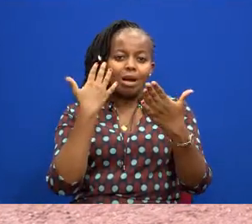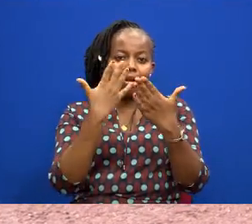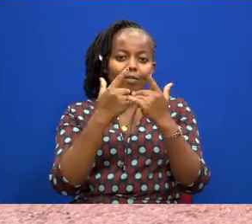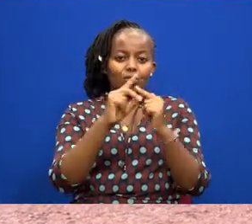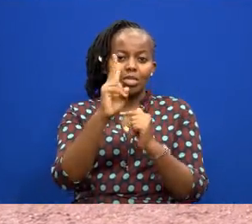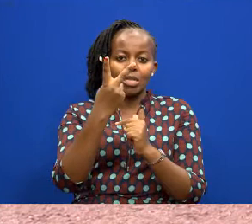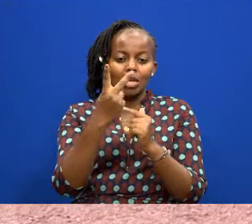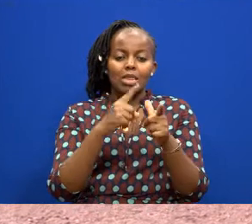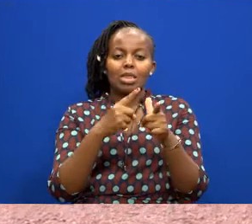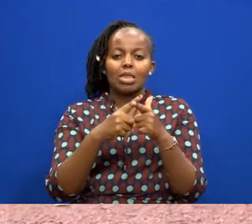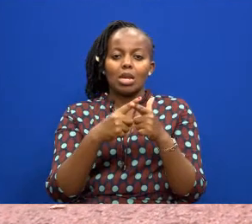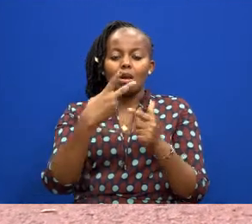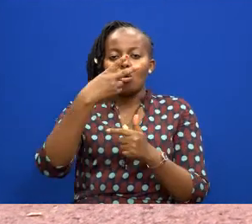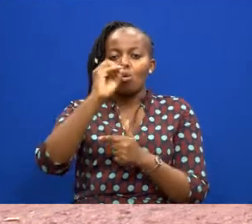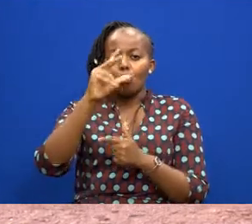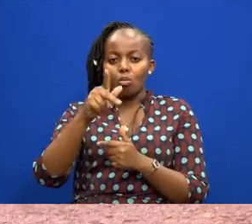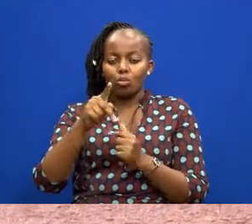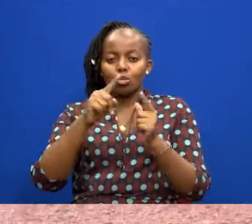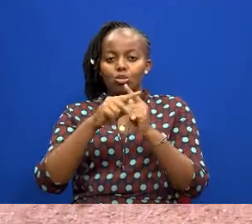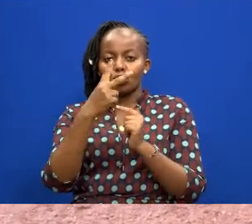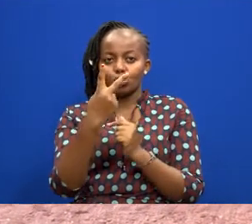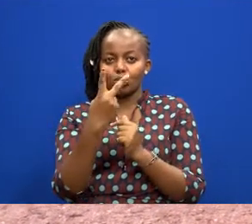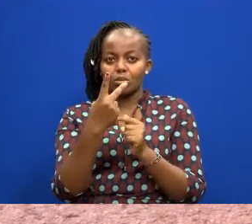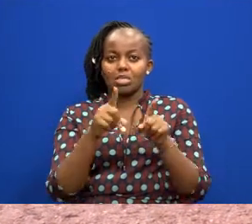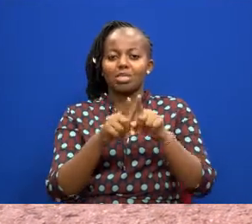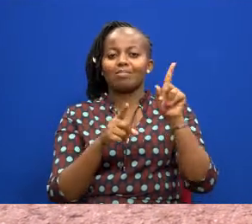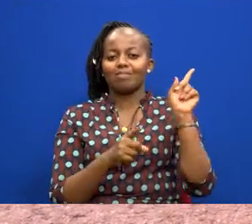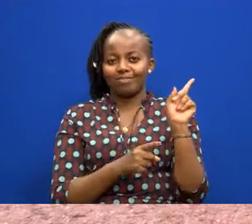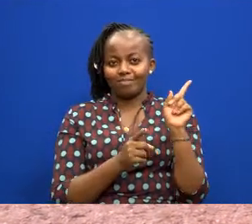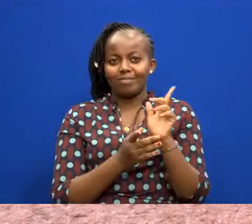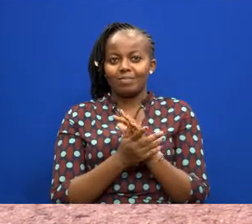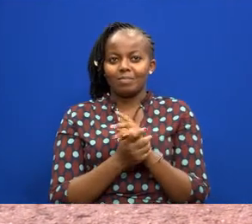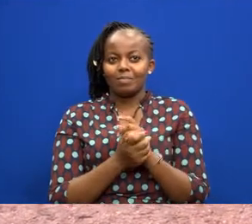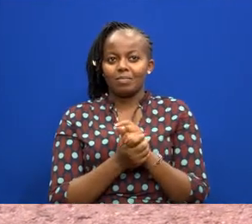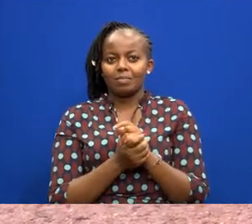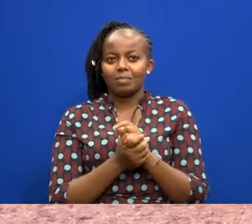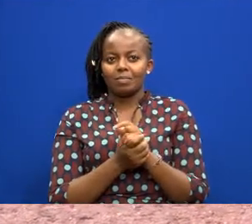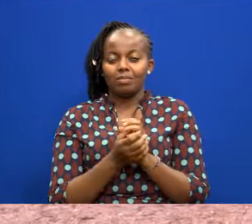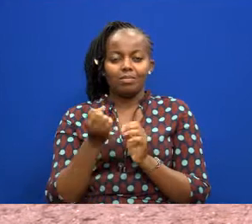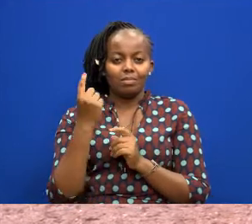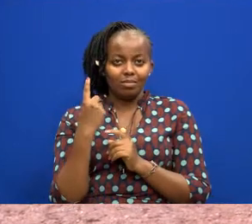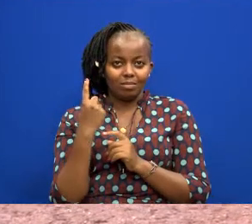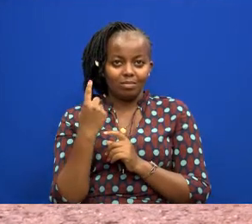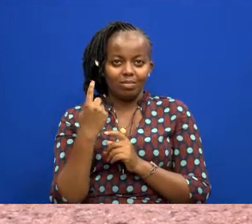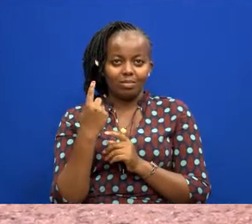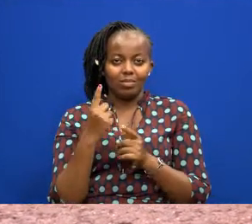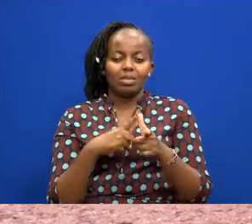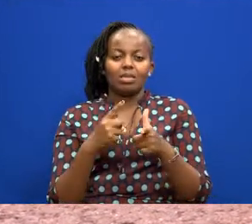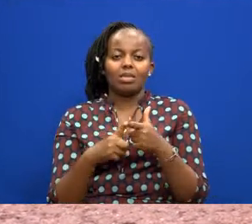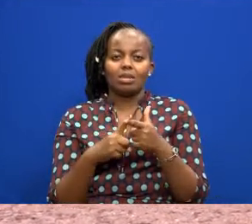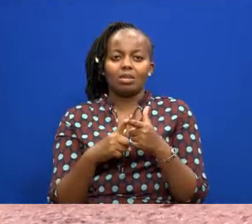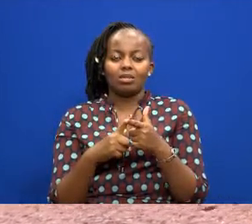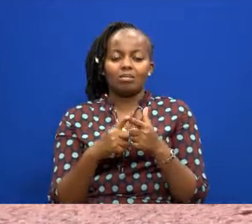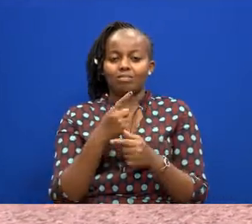legs, both of my feet down, like this. Are we fine up to there? Yes. And then here